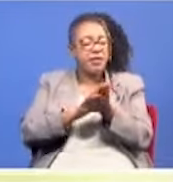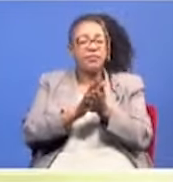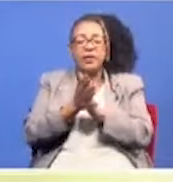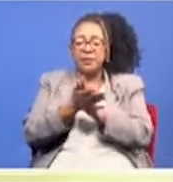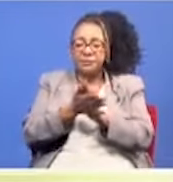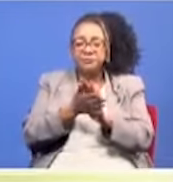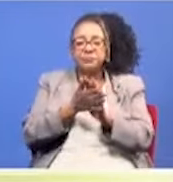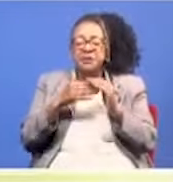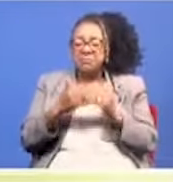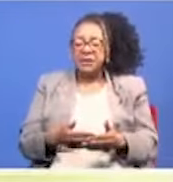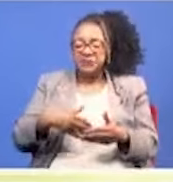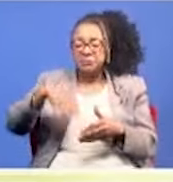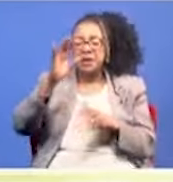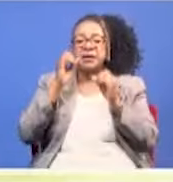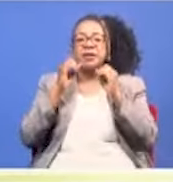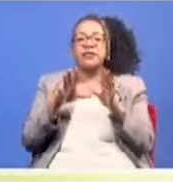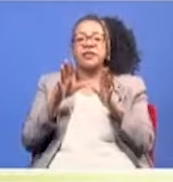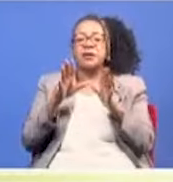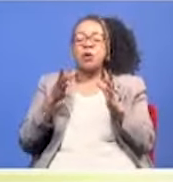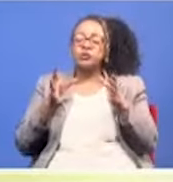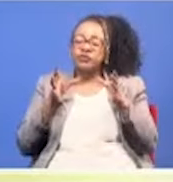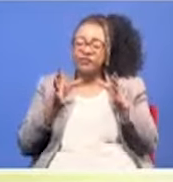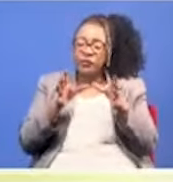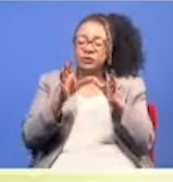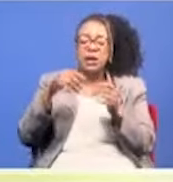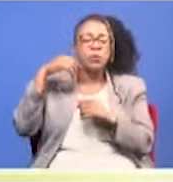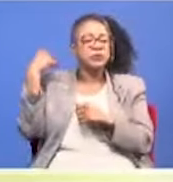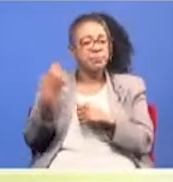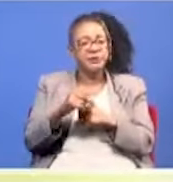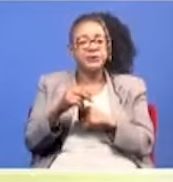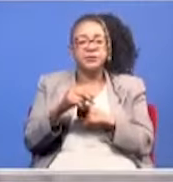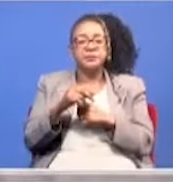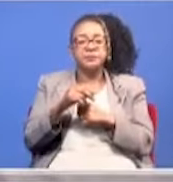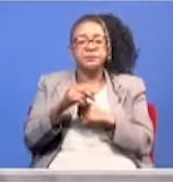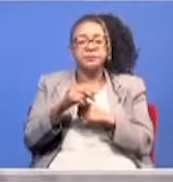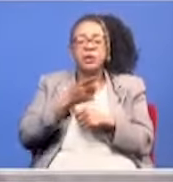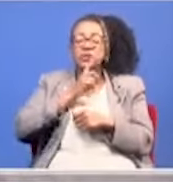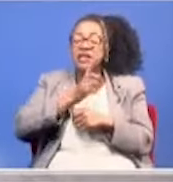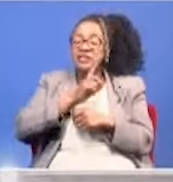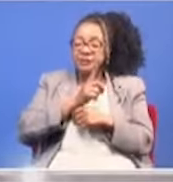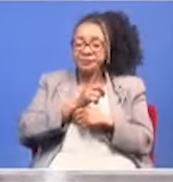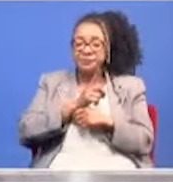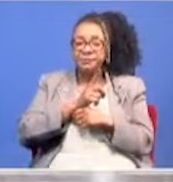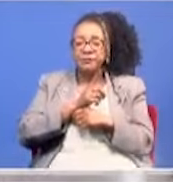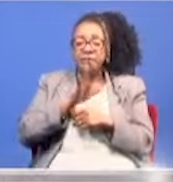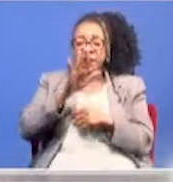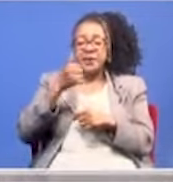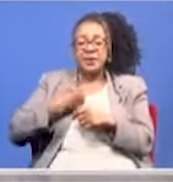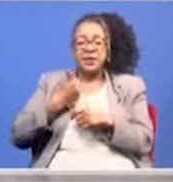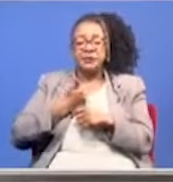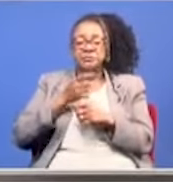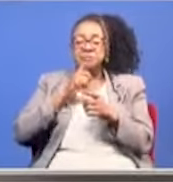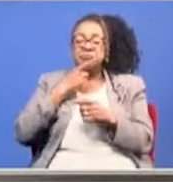Mimba ikuwa yake, nilifanya kufosiwa, nikachapwa, nikadhitiniwa sana. The then teenage girl pointed a finger at the head